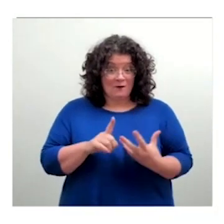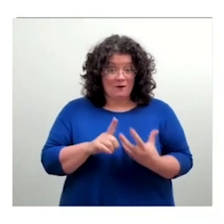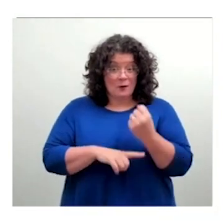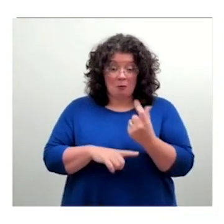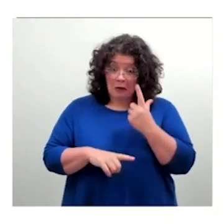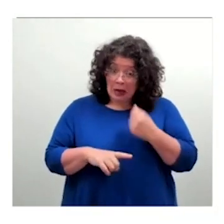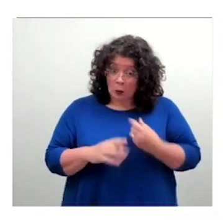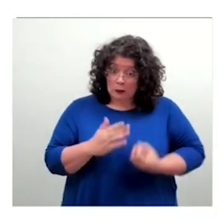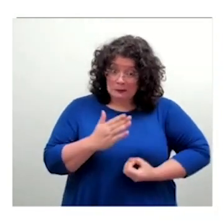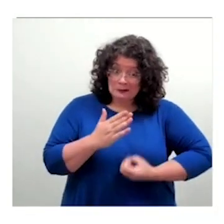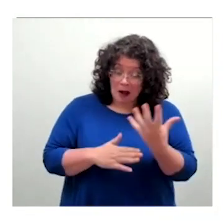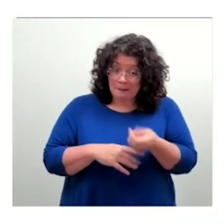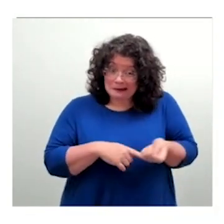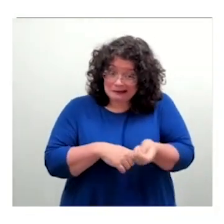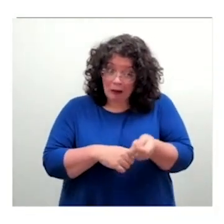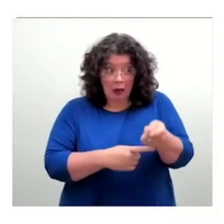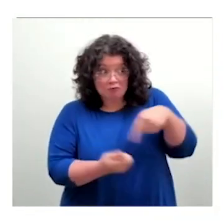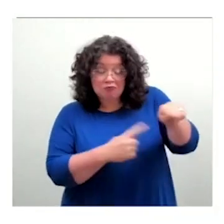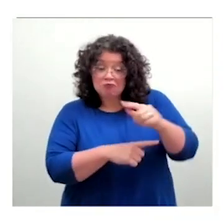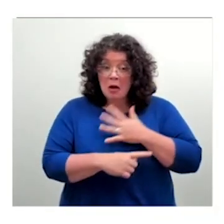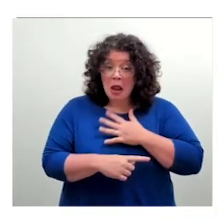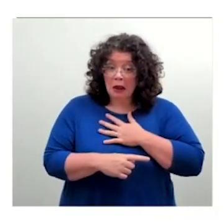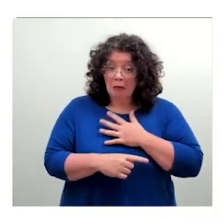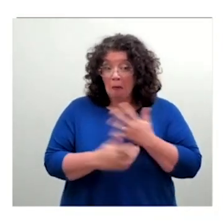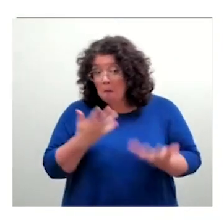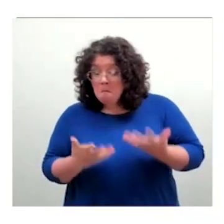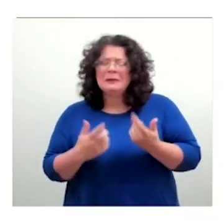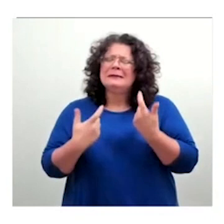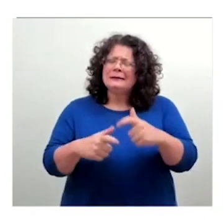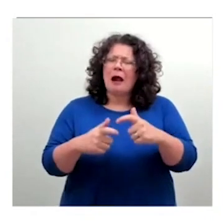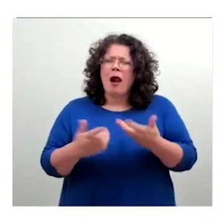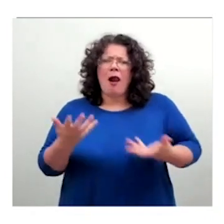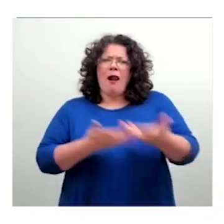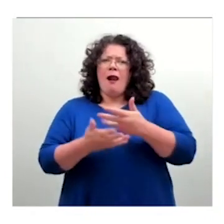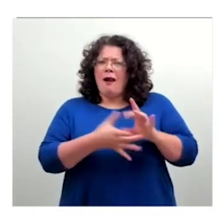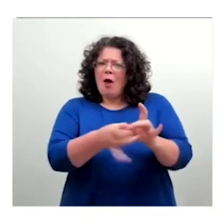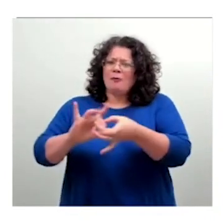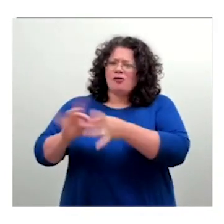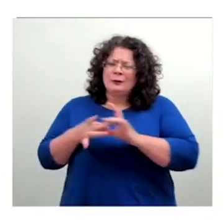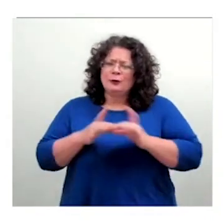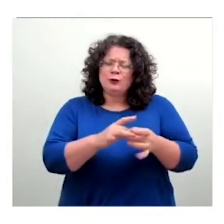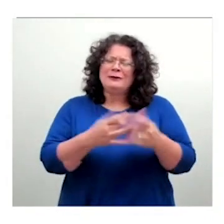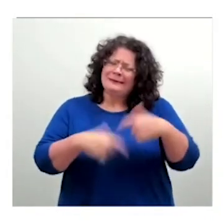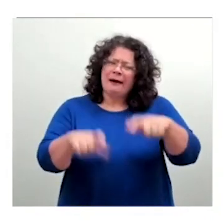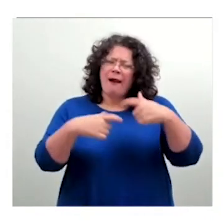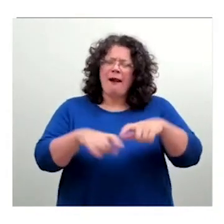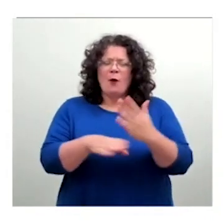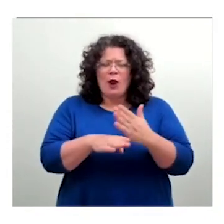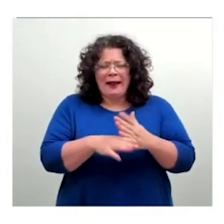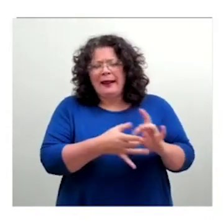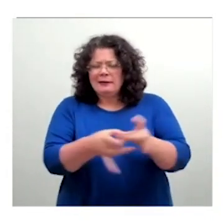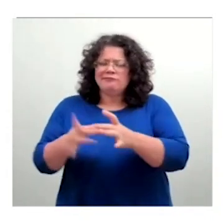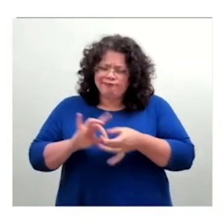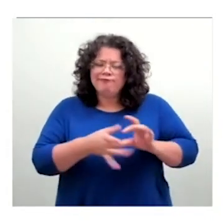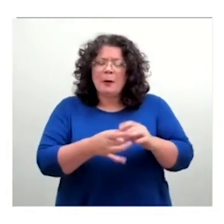understand what we need to deliver. So you know, the whole process has been super fascinating, and equally, you know, the point now is getting